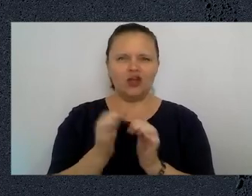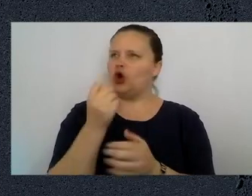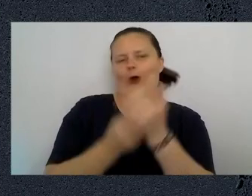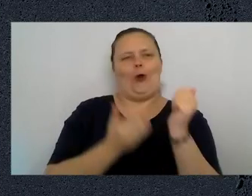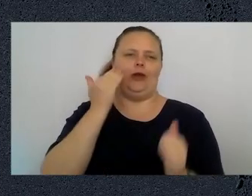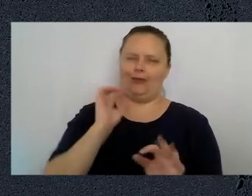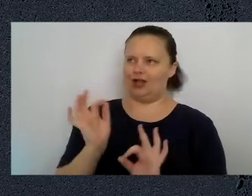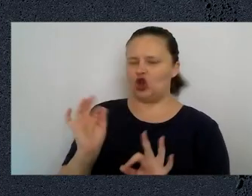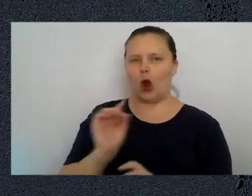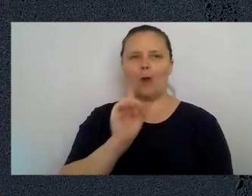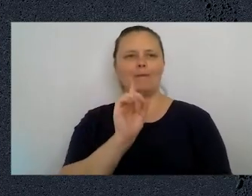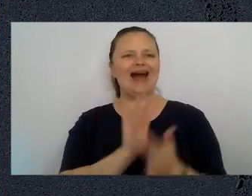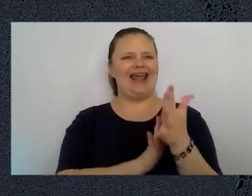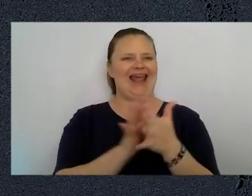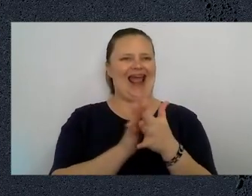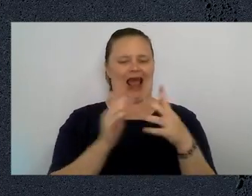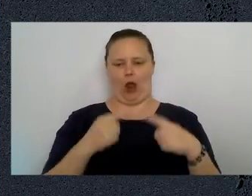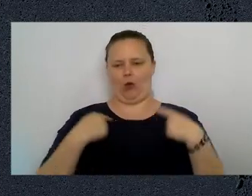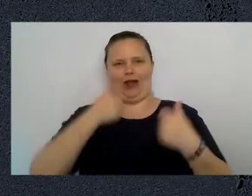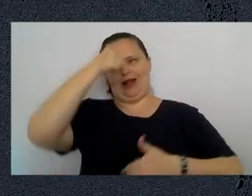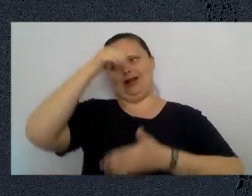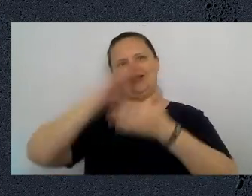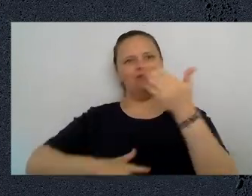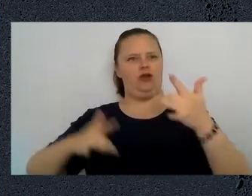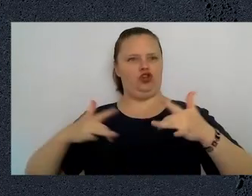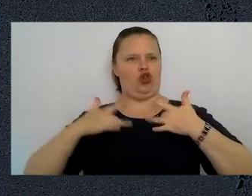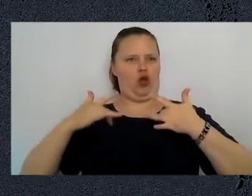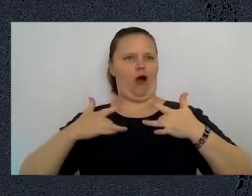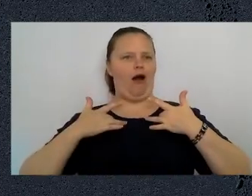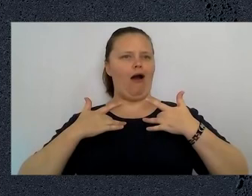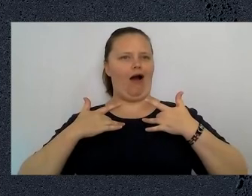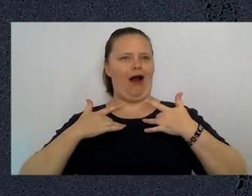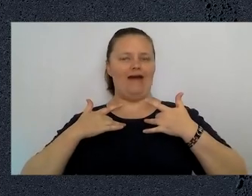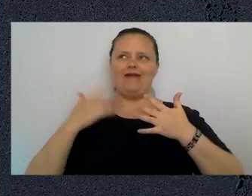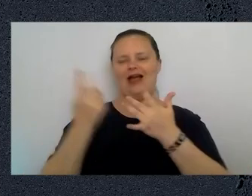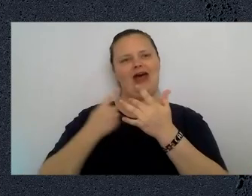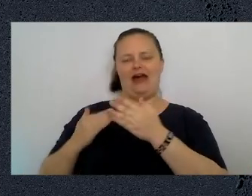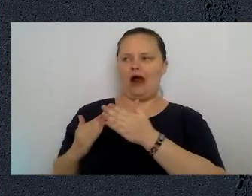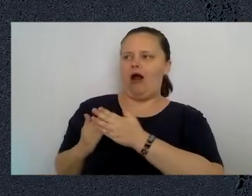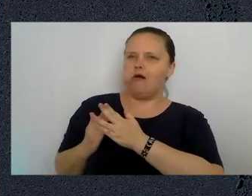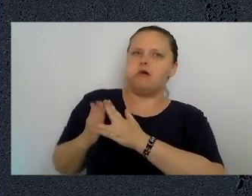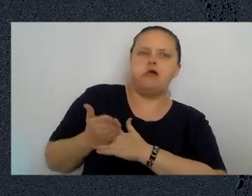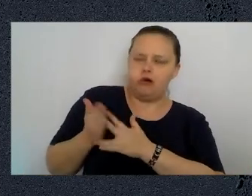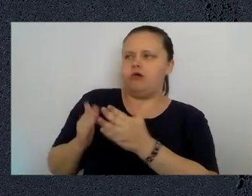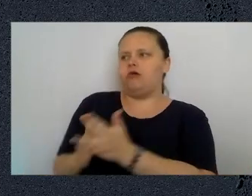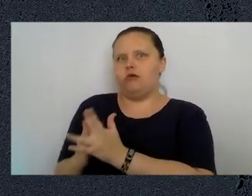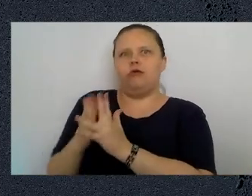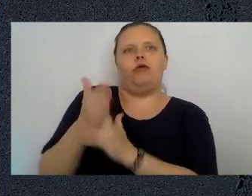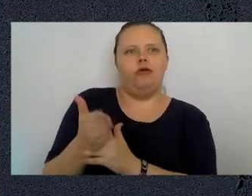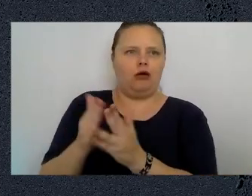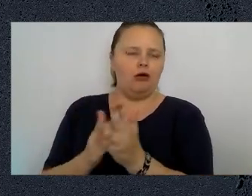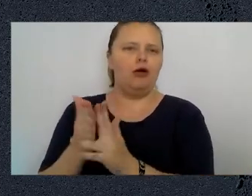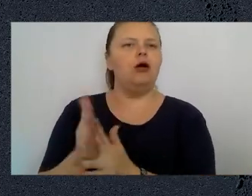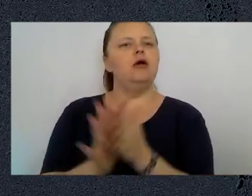that the way we have lived our lives, our lived experience, and the extra hurdles that we've overcome have forced us to learn some of